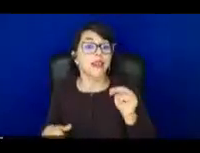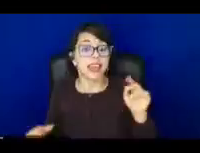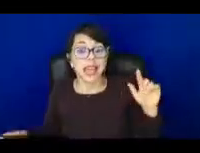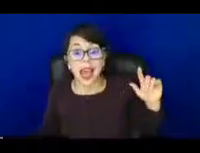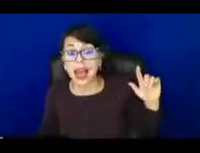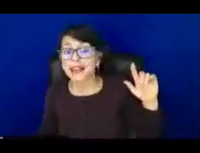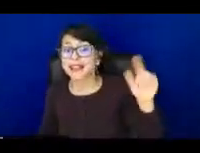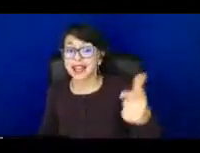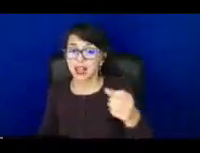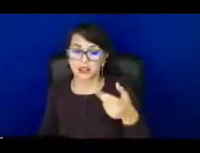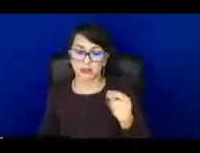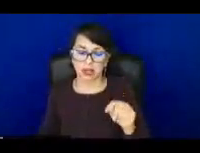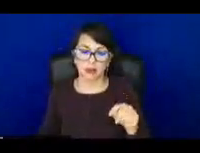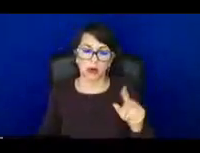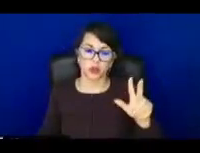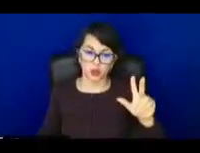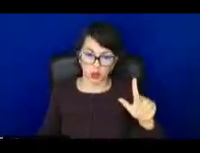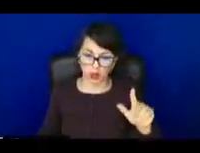public input dates.